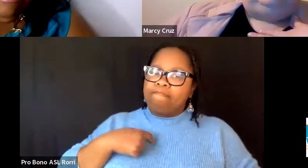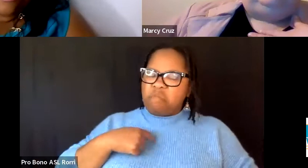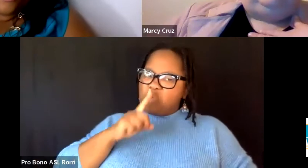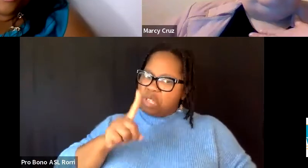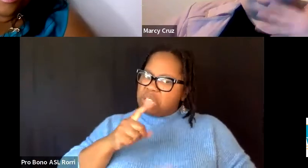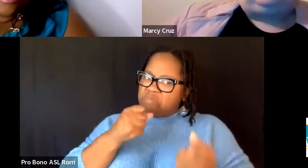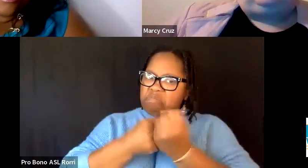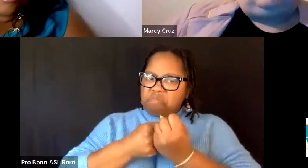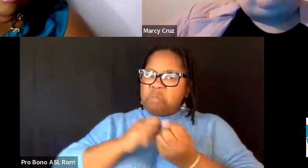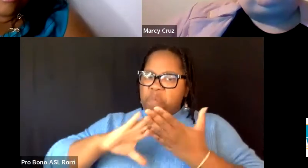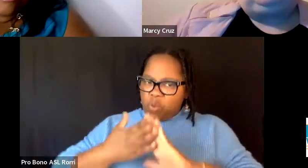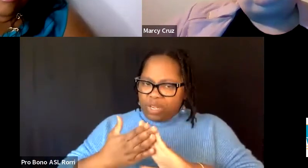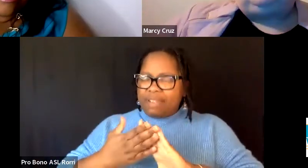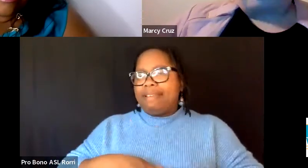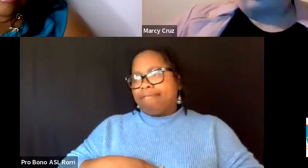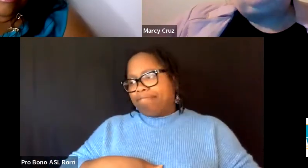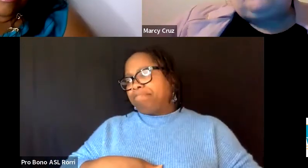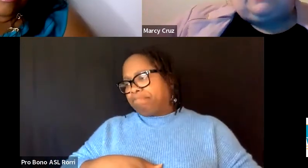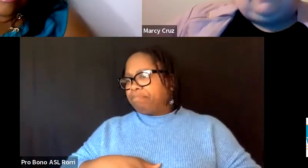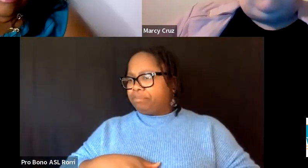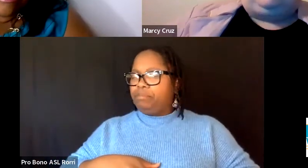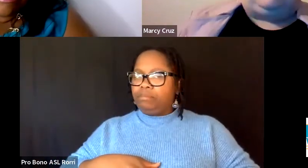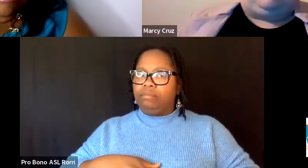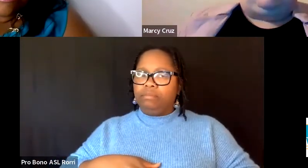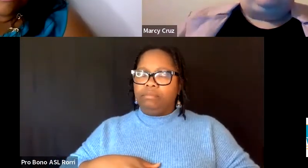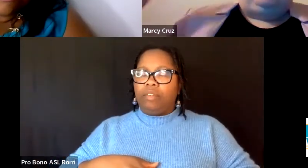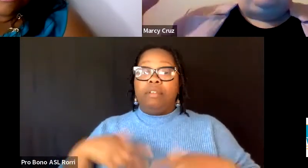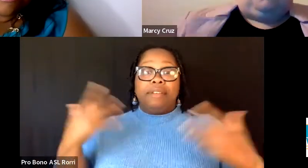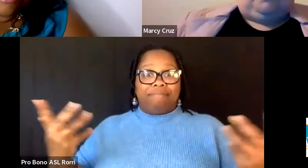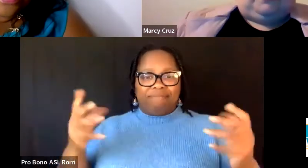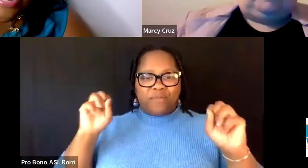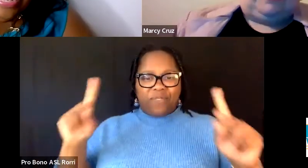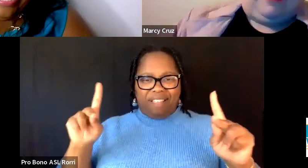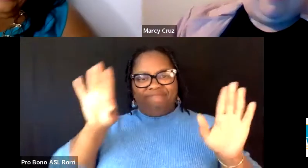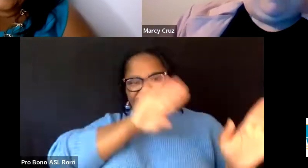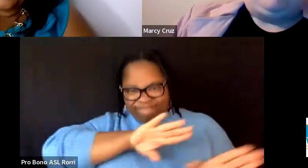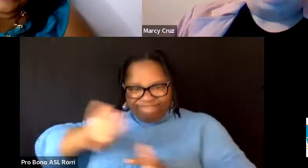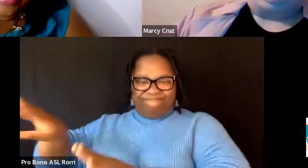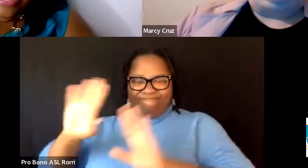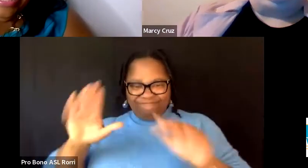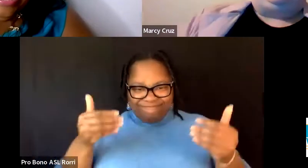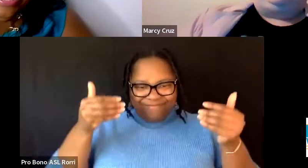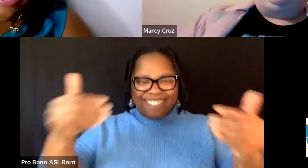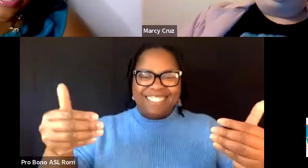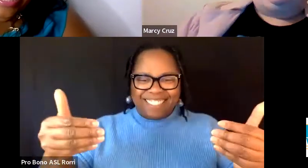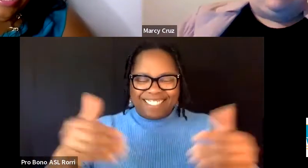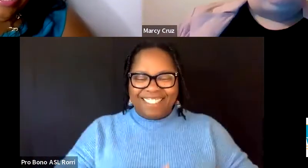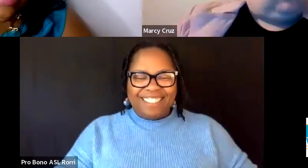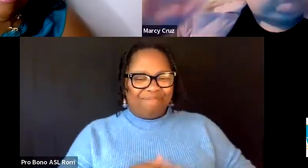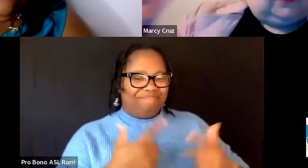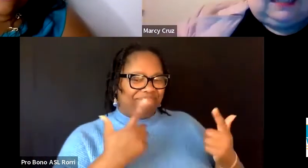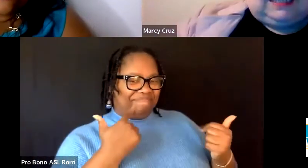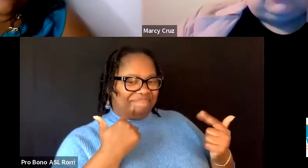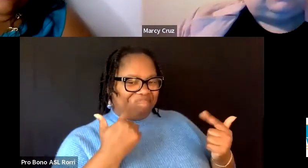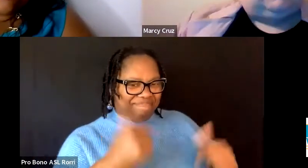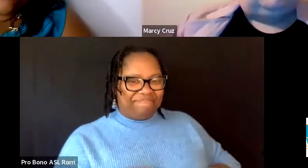Right. So, but okay, onward and forward. I'm